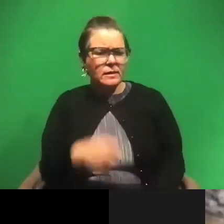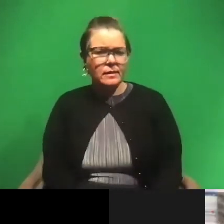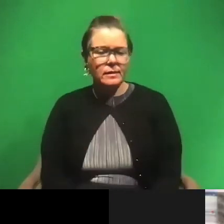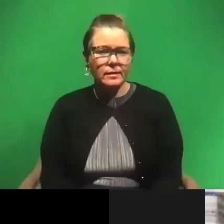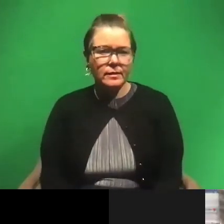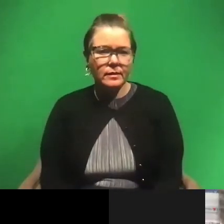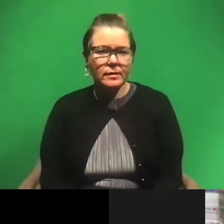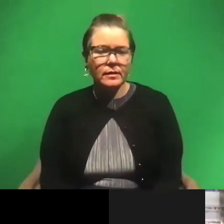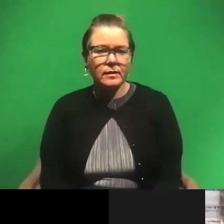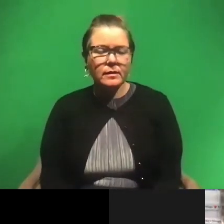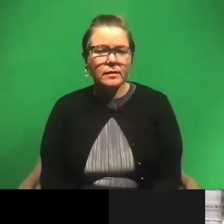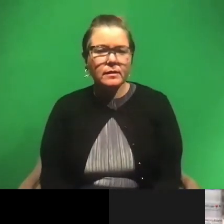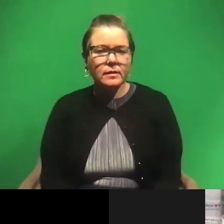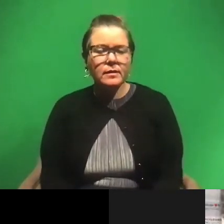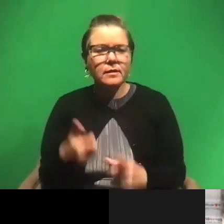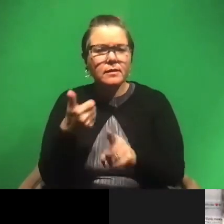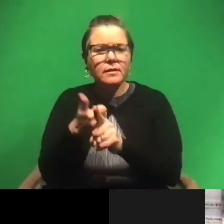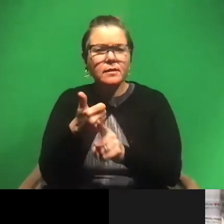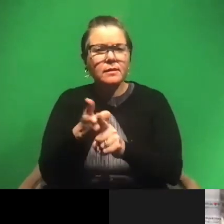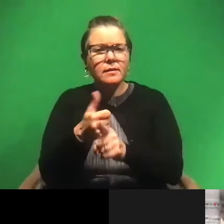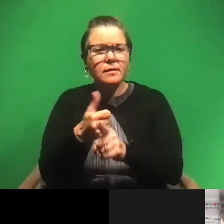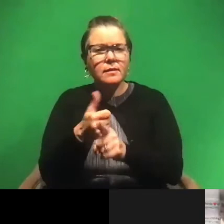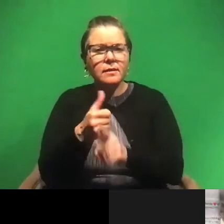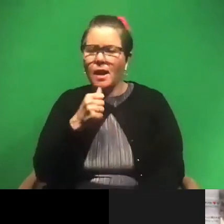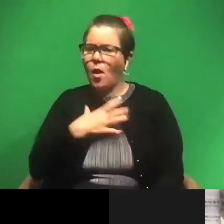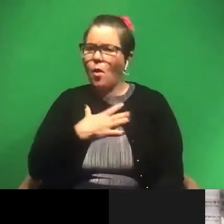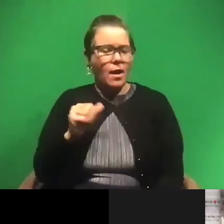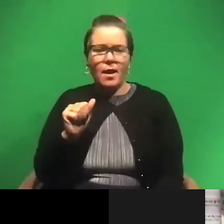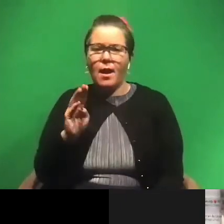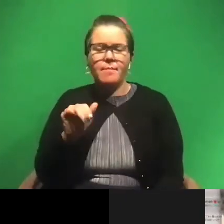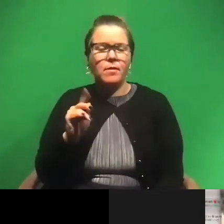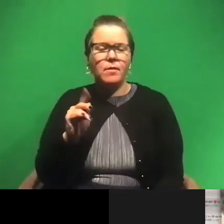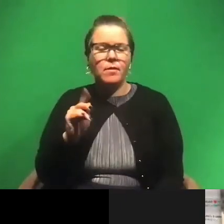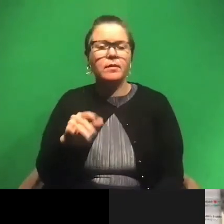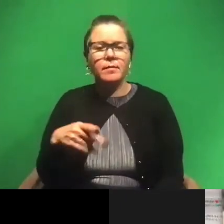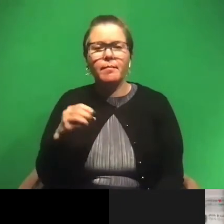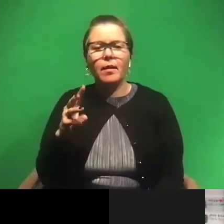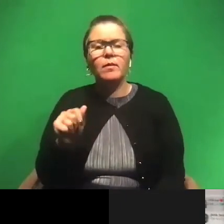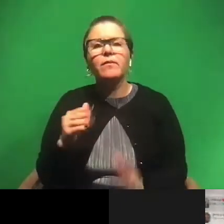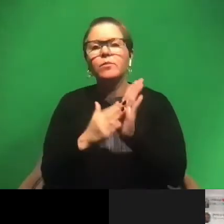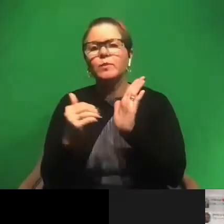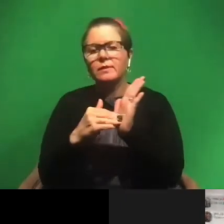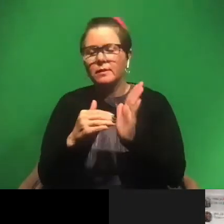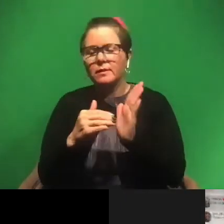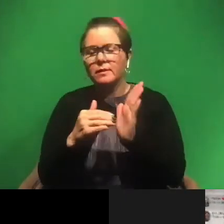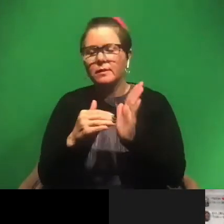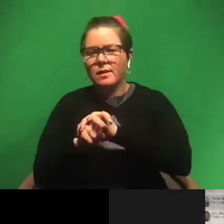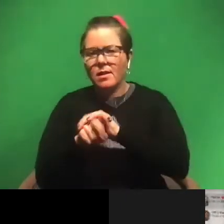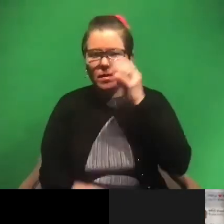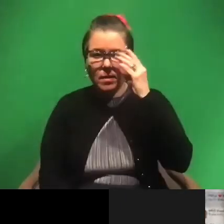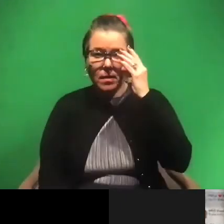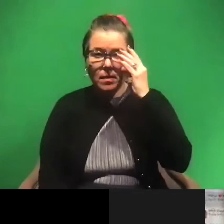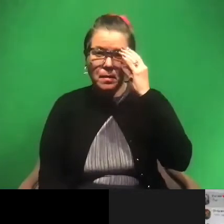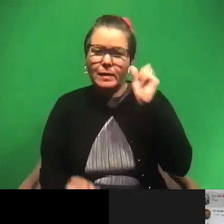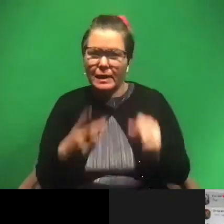But this is not a white abalone. This is a paua. This is from New Zealand. And you can see its little